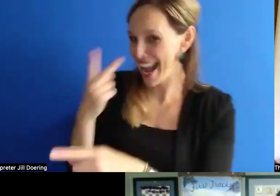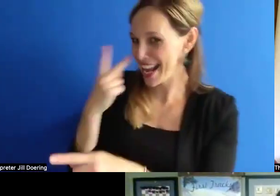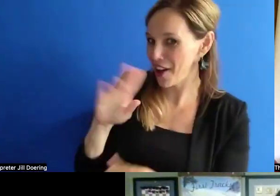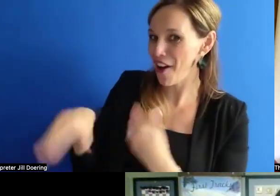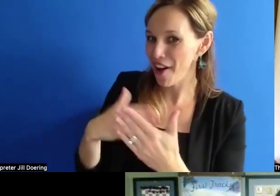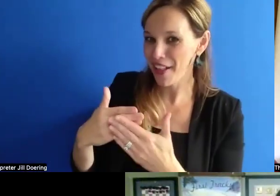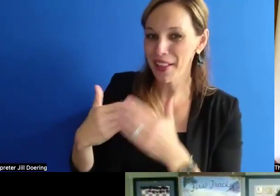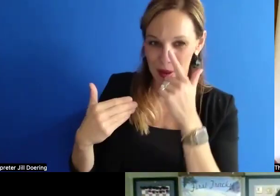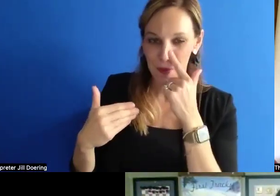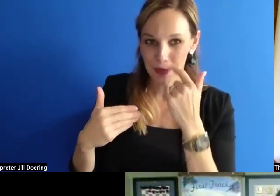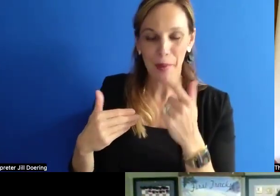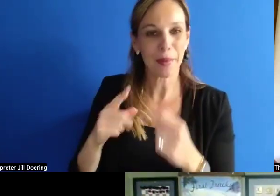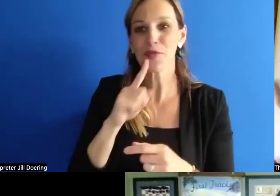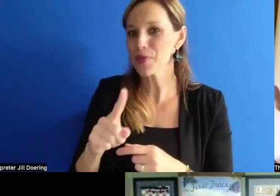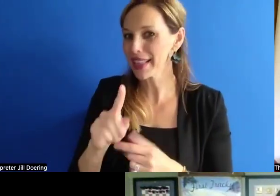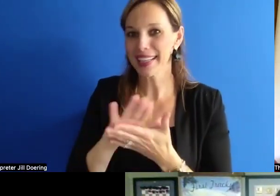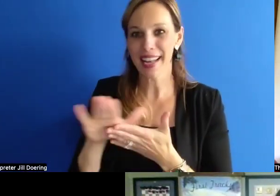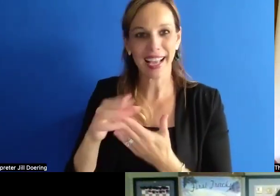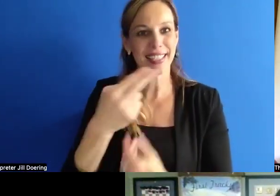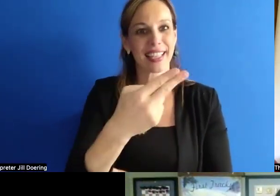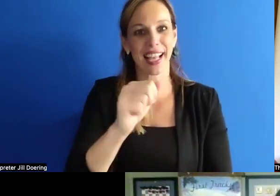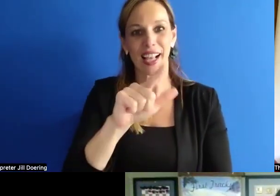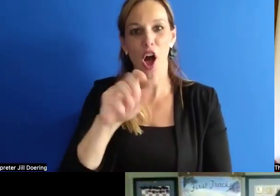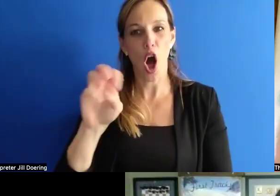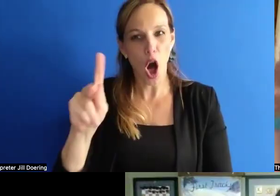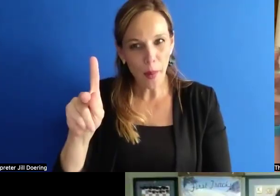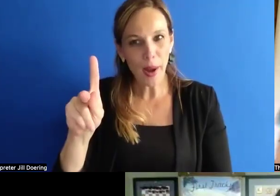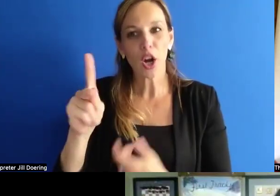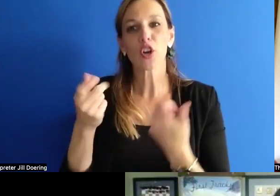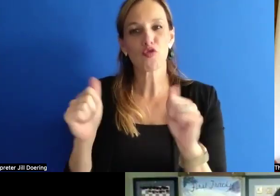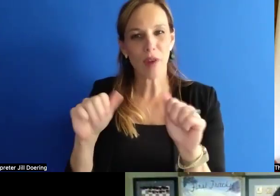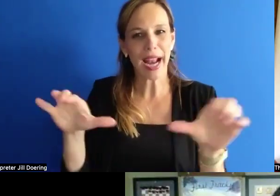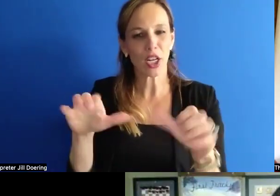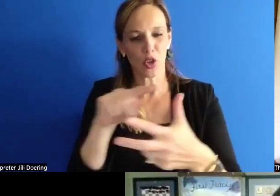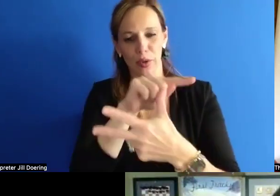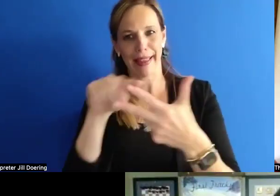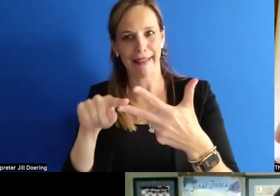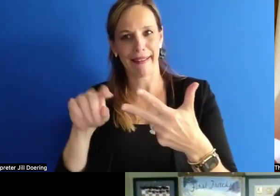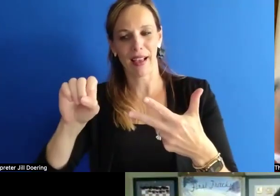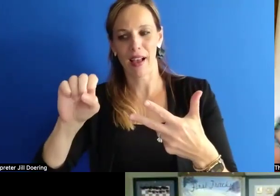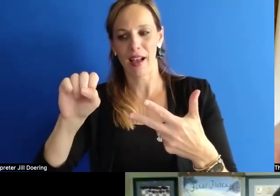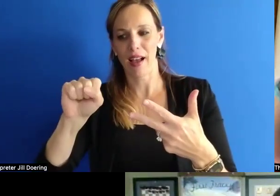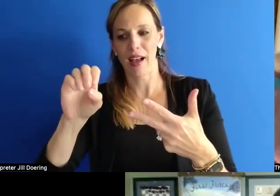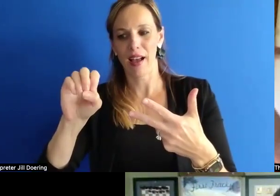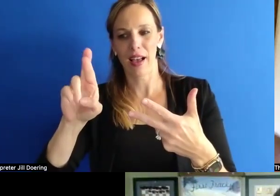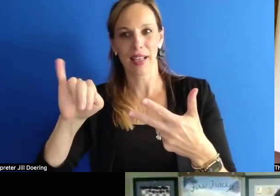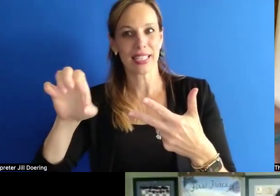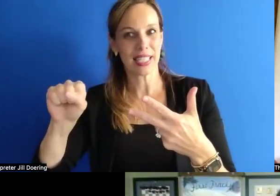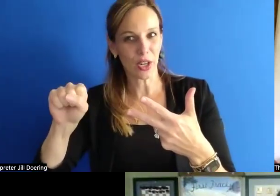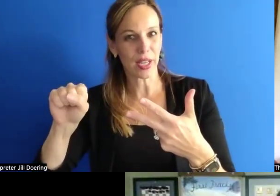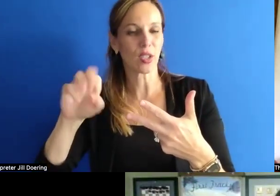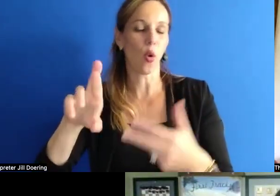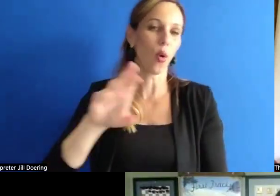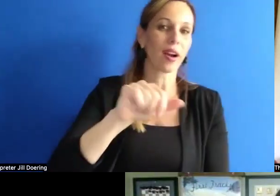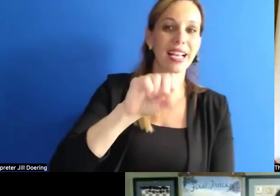Okay. nice. Like I said, her mom trying to do a series or a prequel and a sequel, and